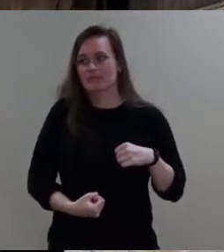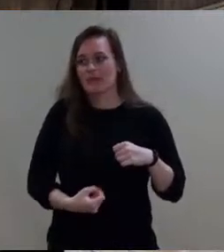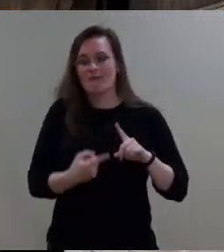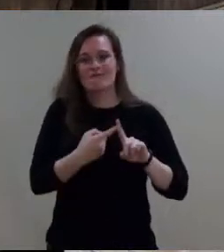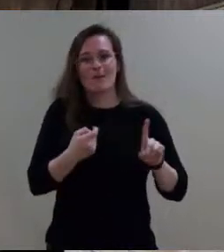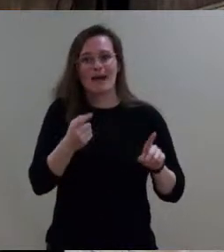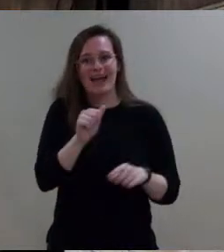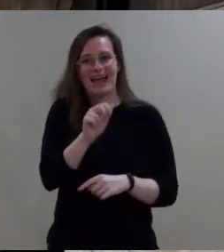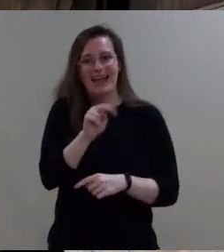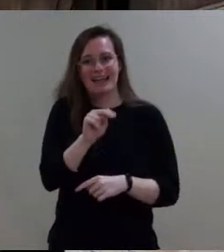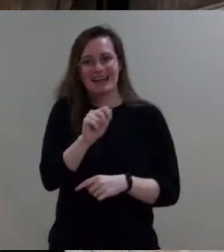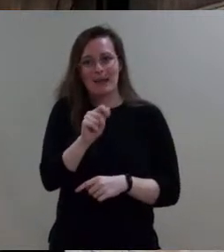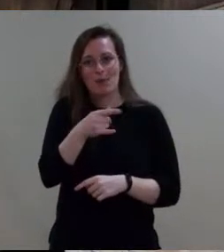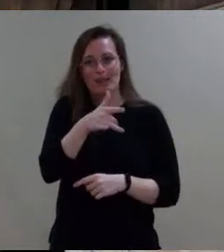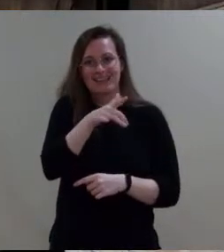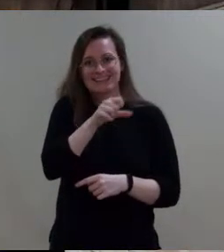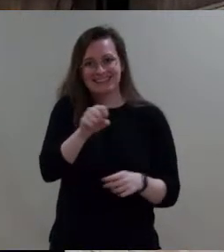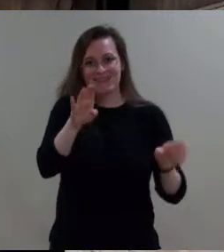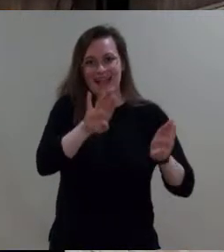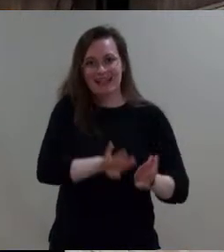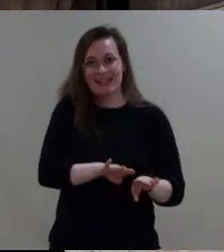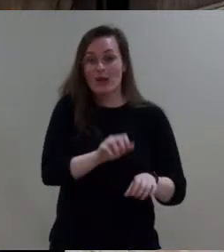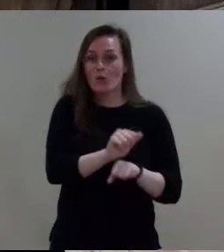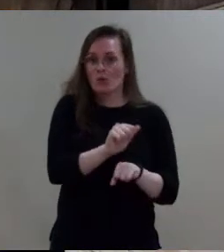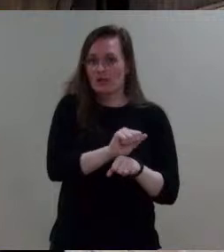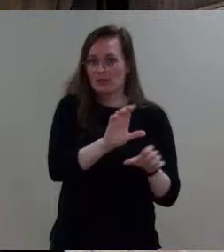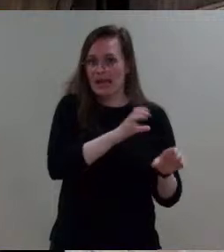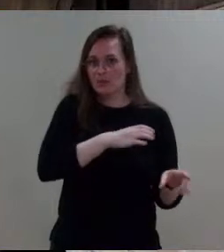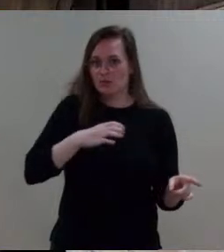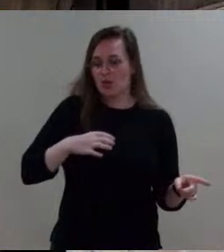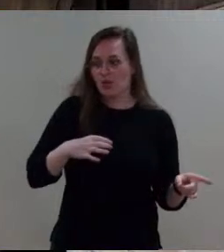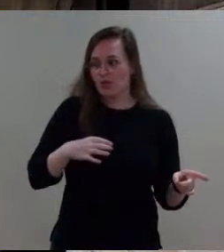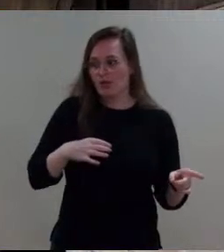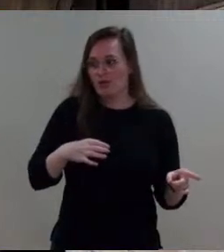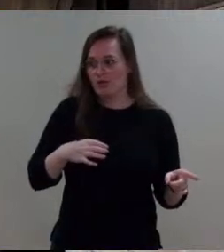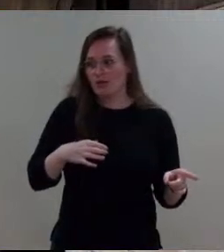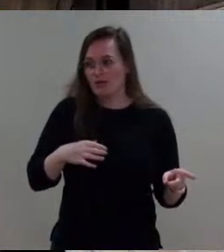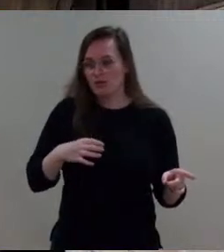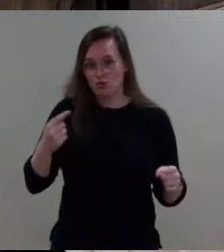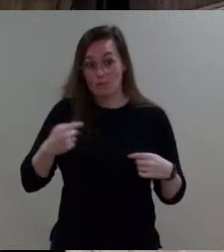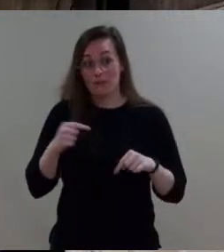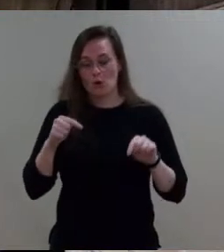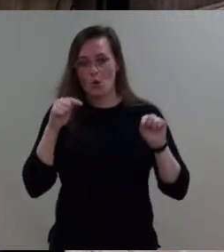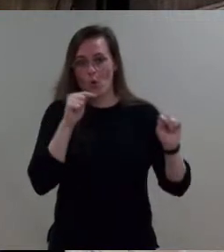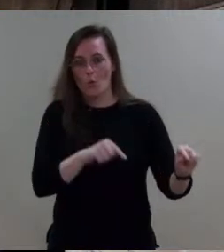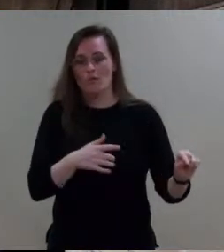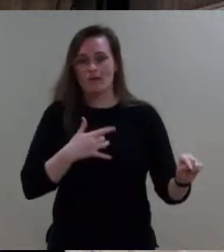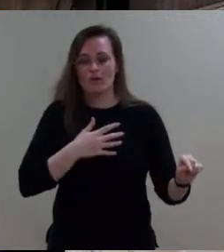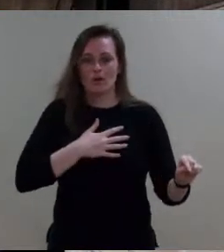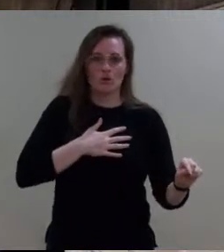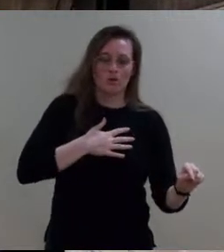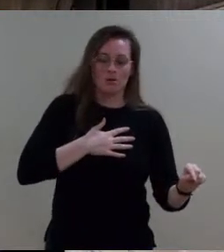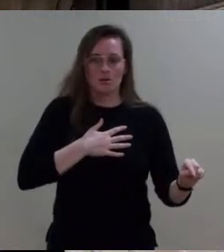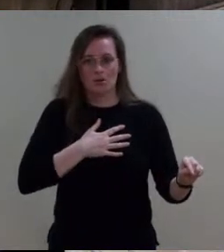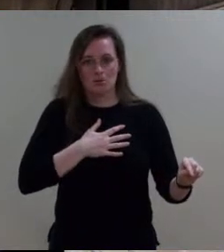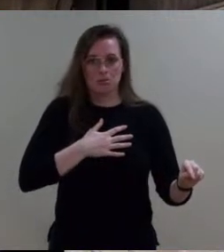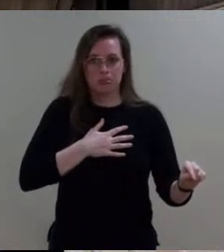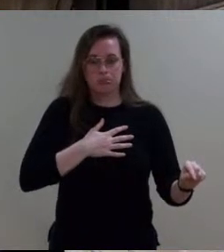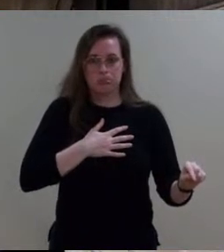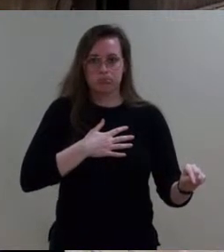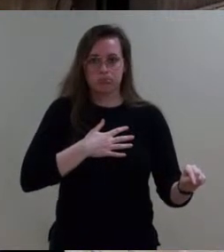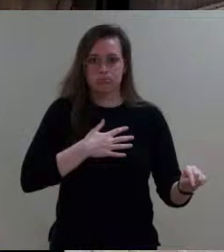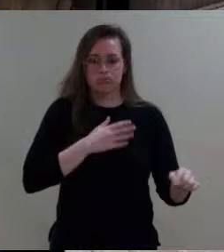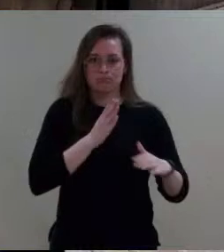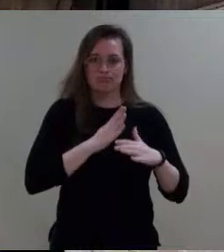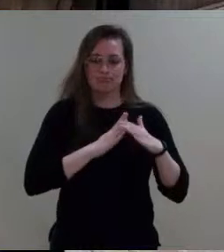Labor Council, and that was a humbling meeting to go to for sure, and it was a day